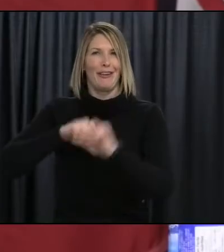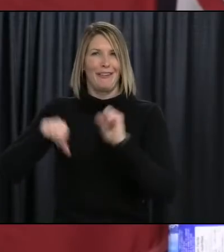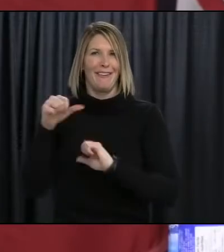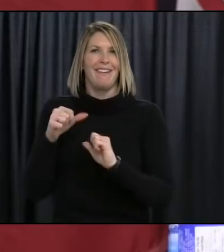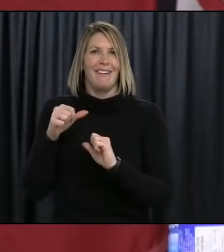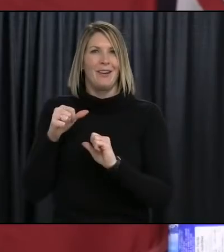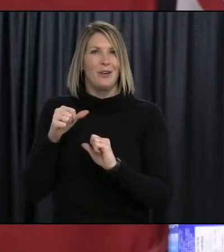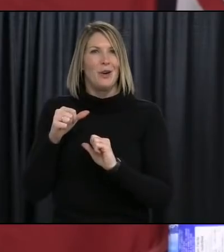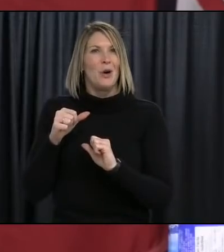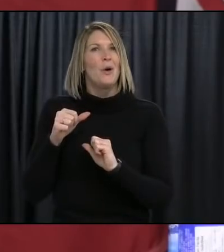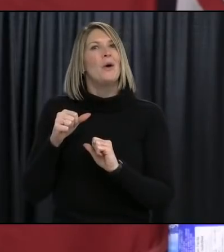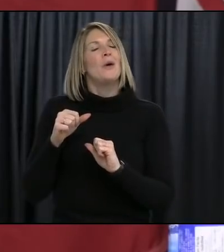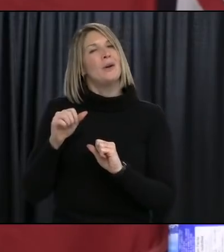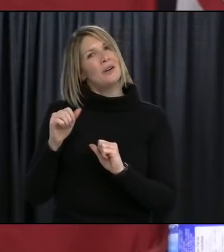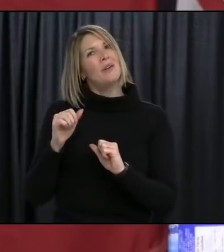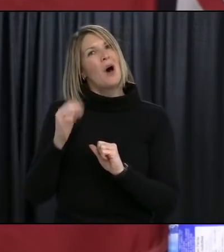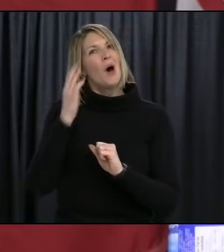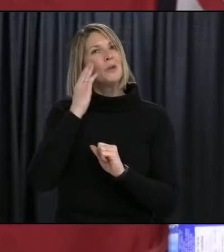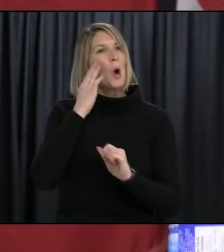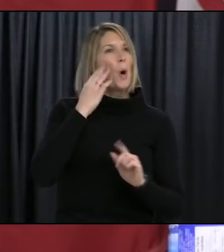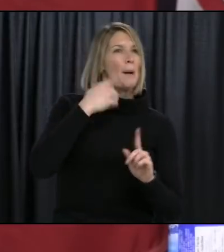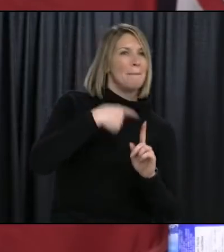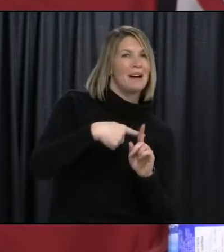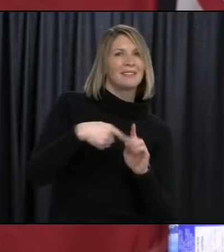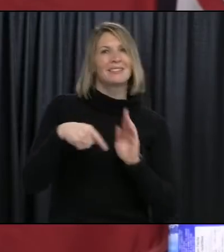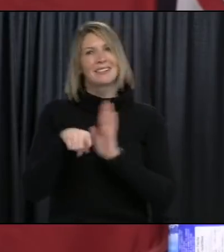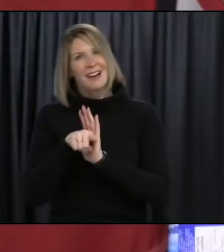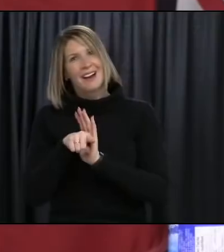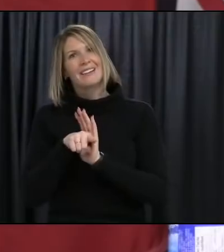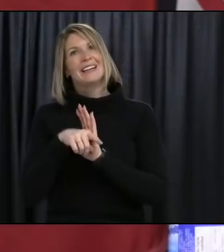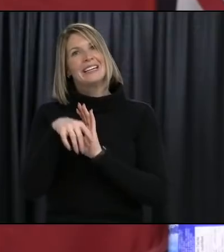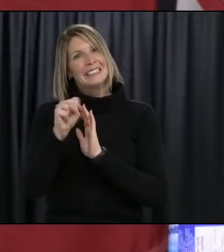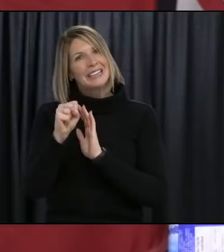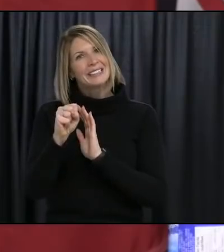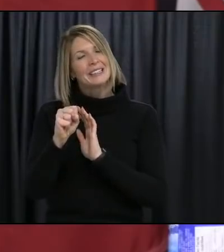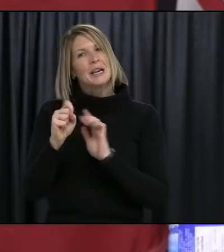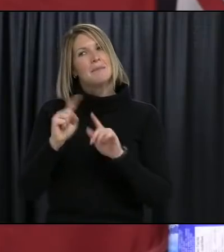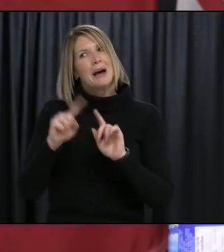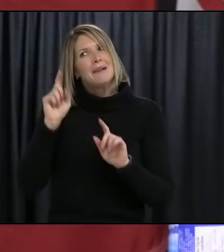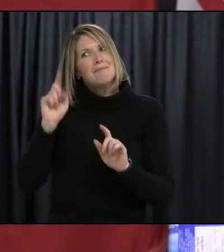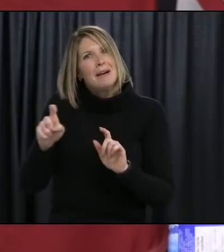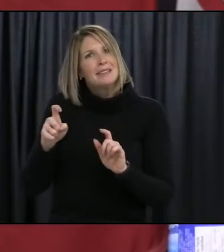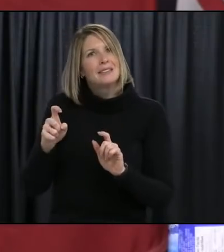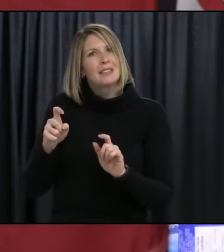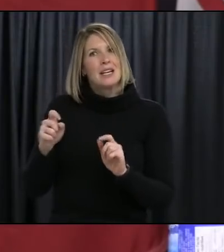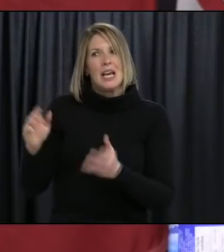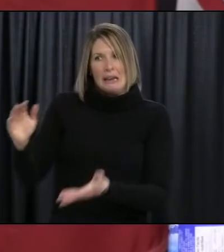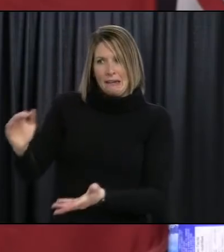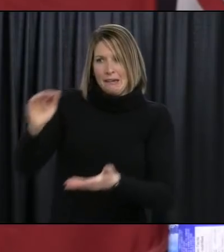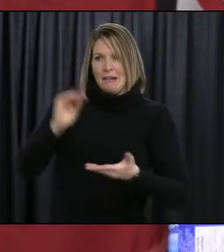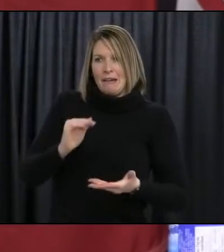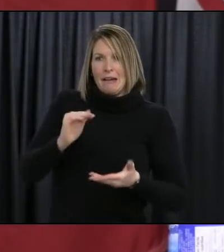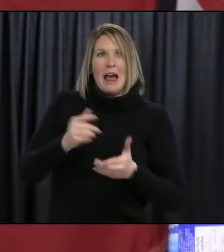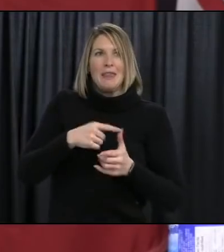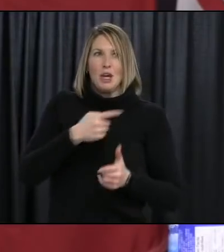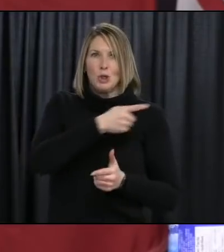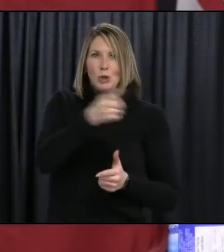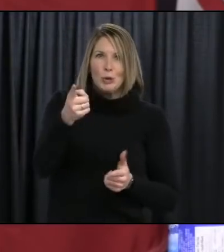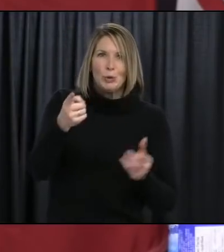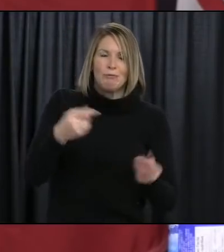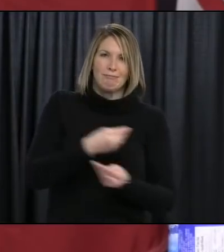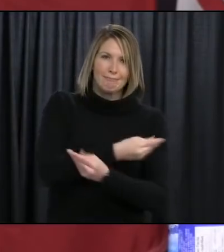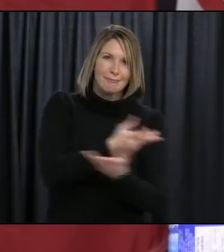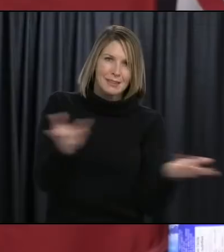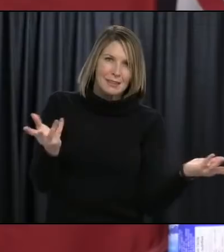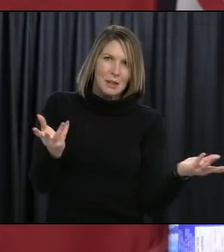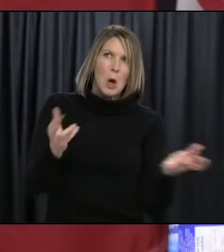that's presented benefits, but it's presented significant challenges. So again, you hope for the best and